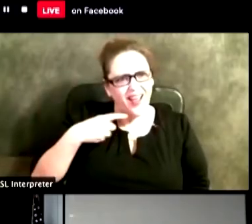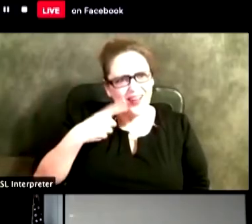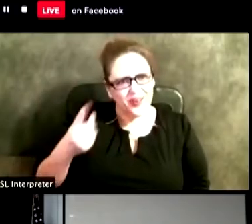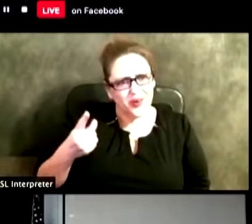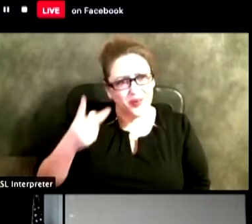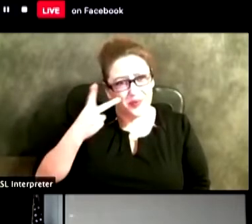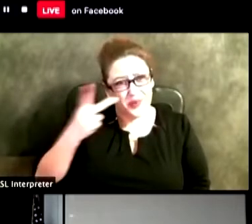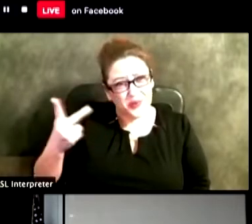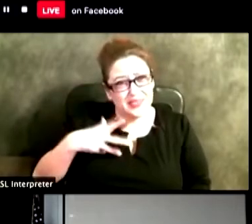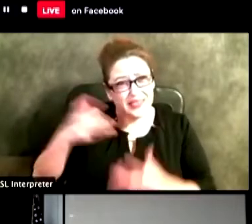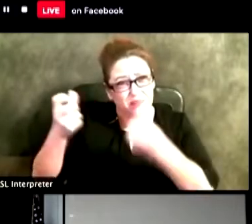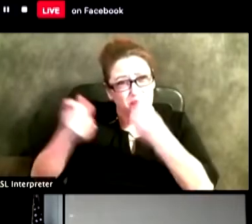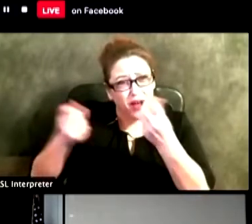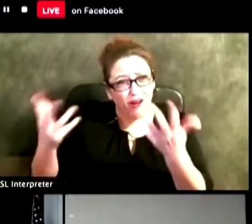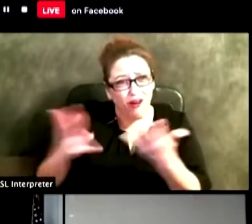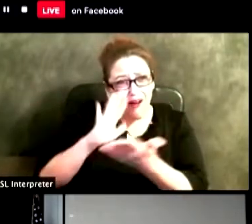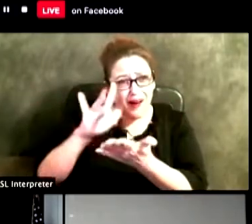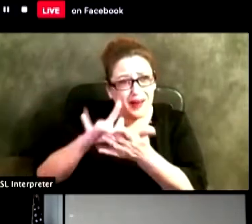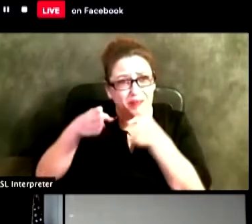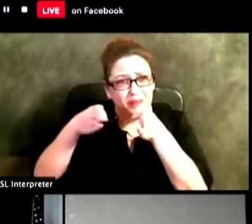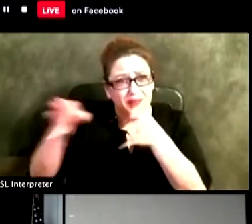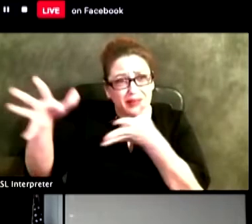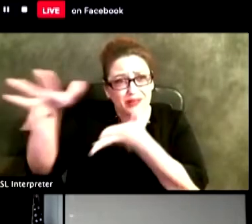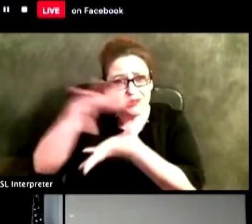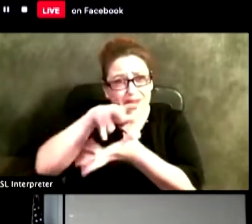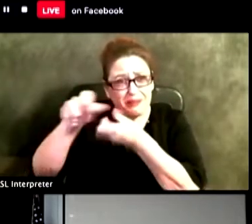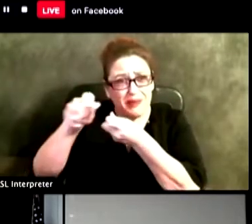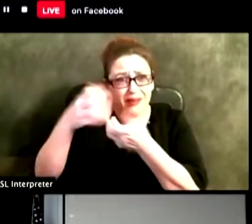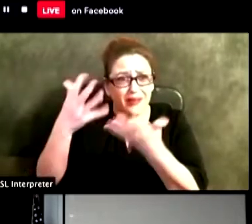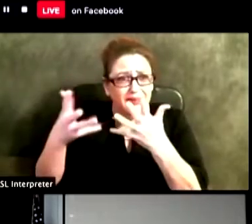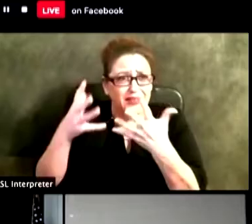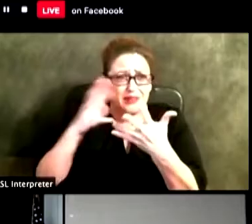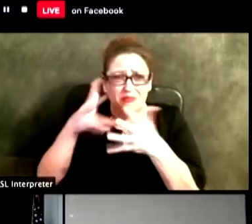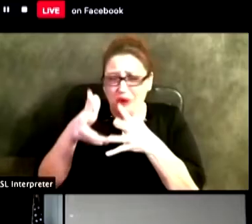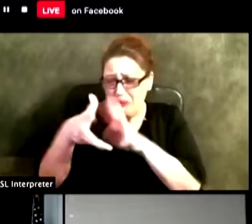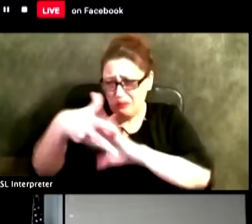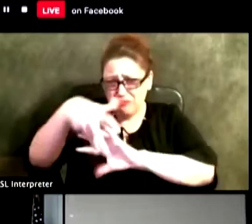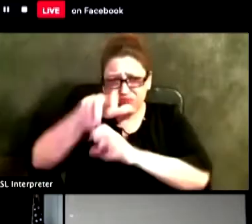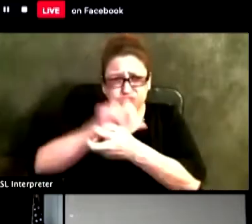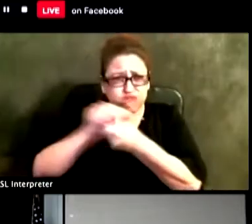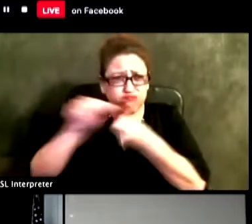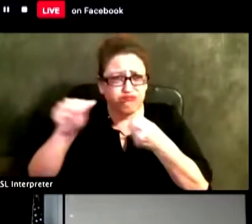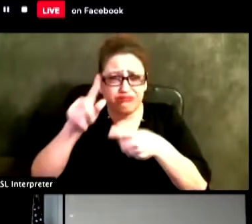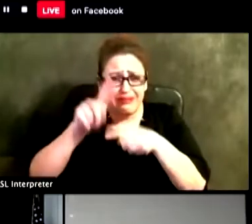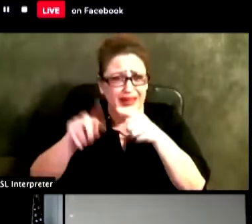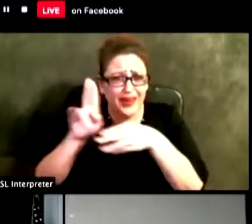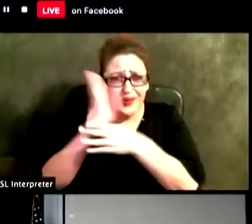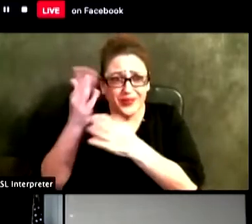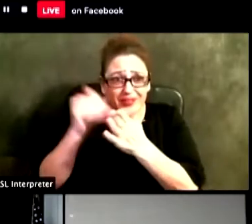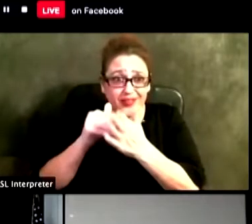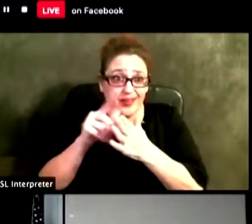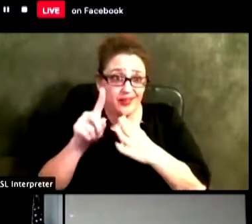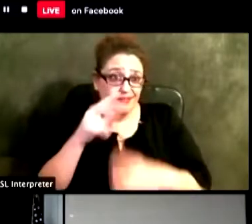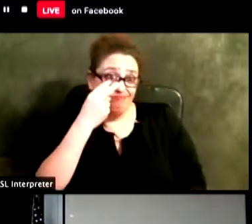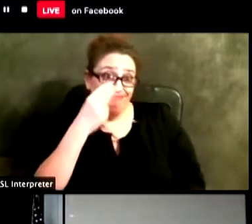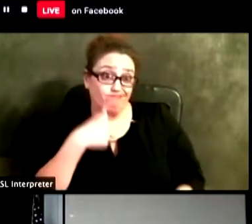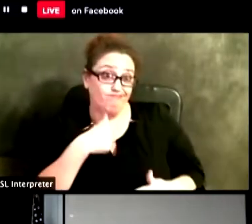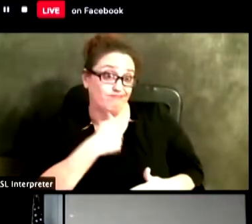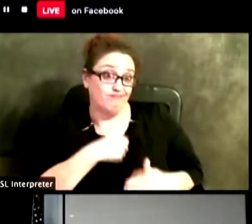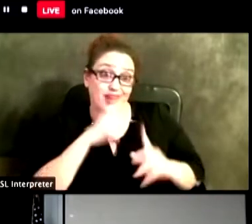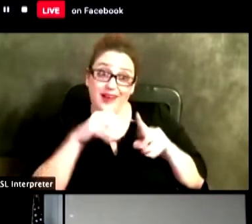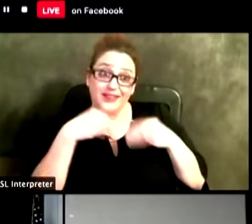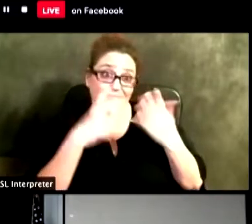my car here in the middle of the street mangled? It's probably totaled, more than likely it's totaled. And he just looked at me and he's like, I have to do what I